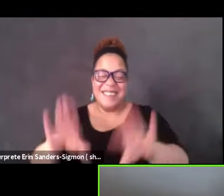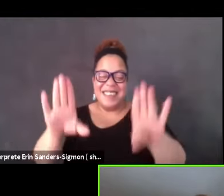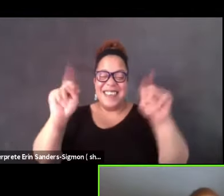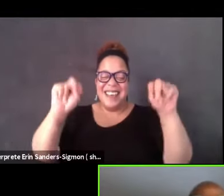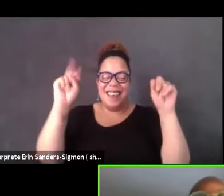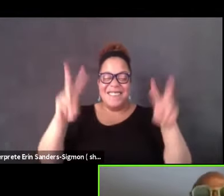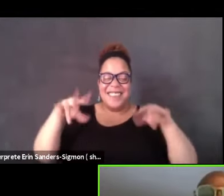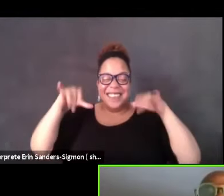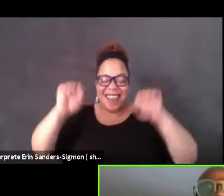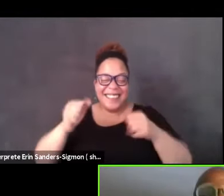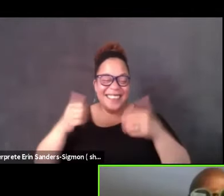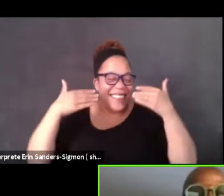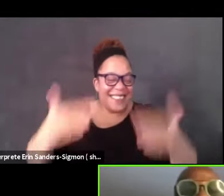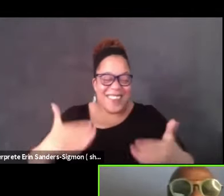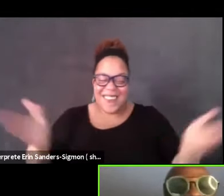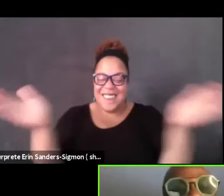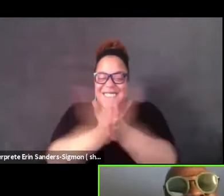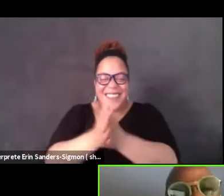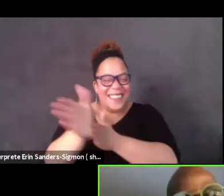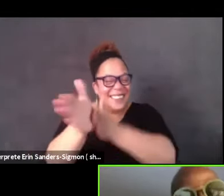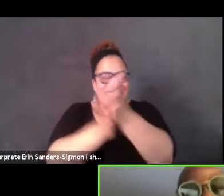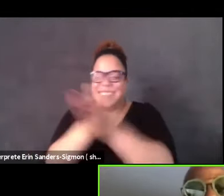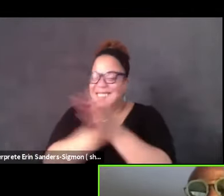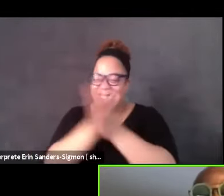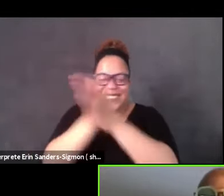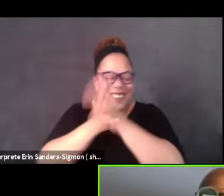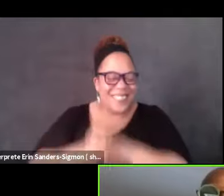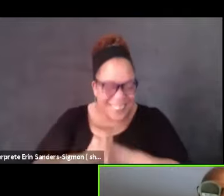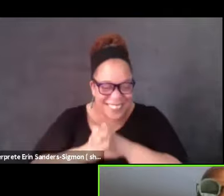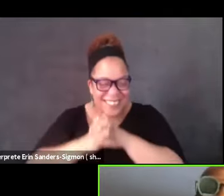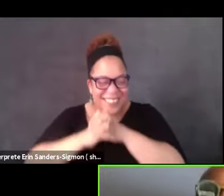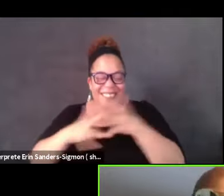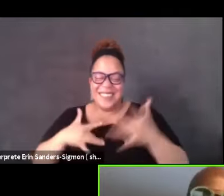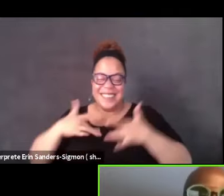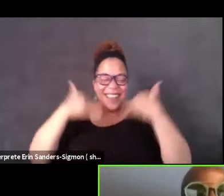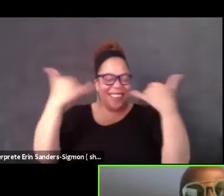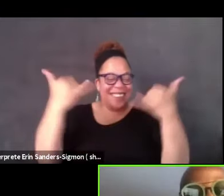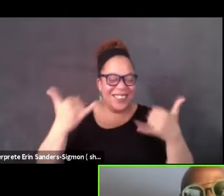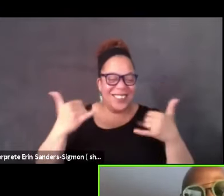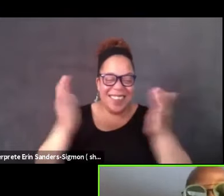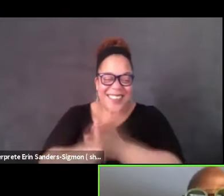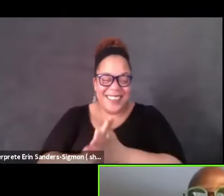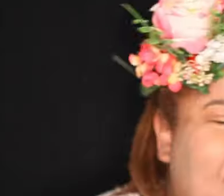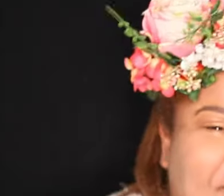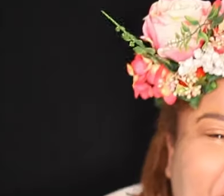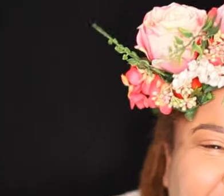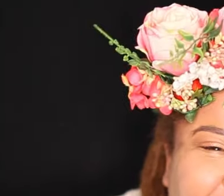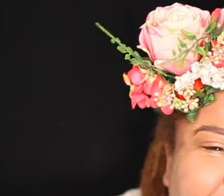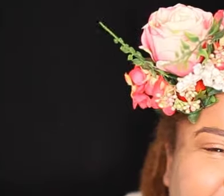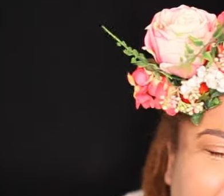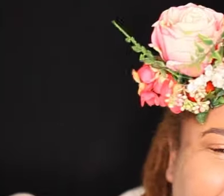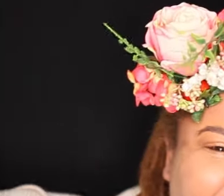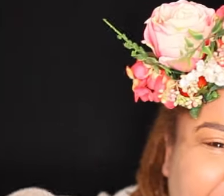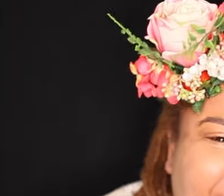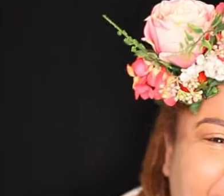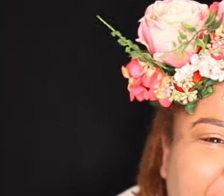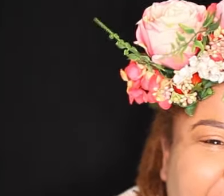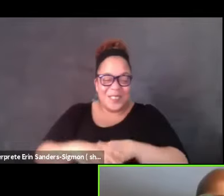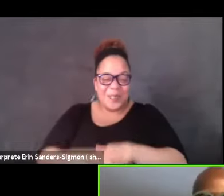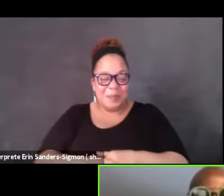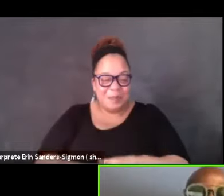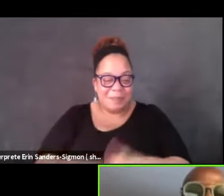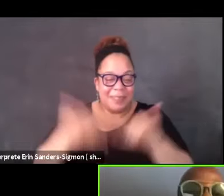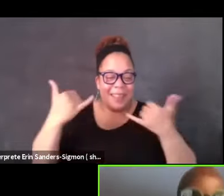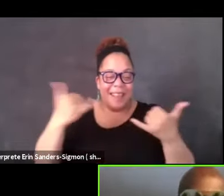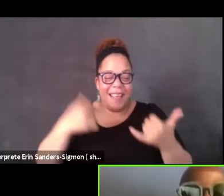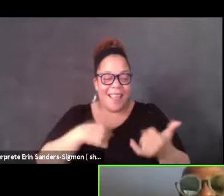let's go, I'm super amped, broadcasting live from DC, Sydney, I now want to marry you where you at,